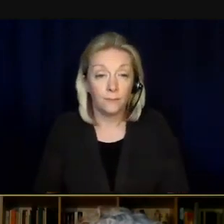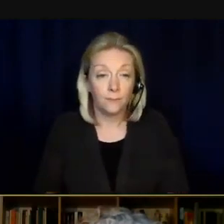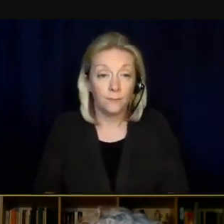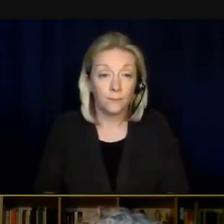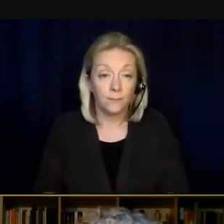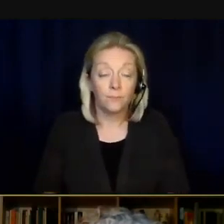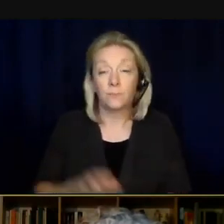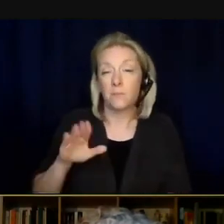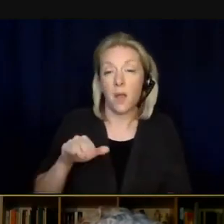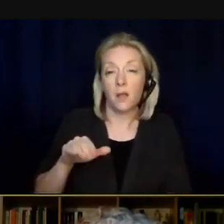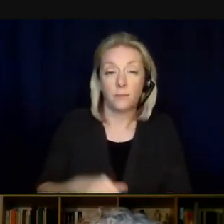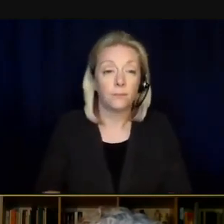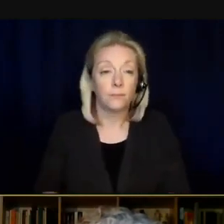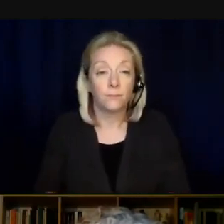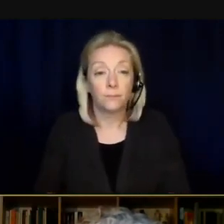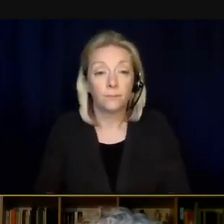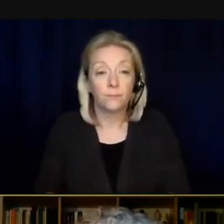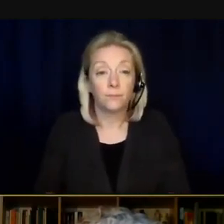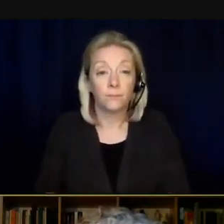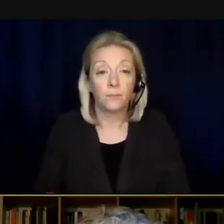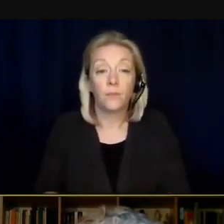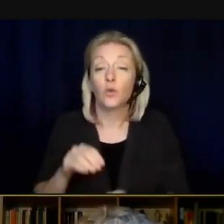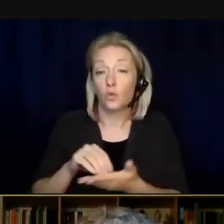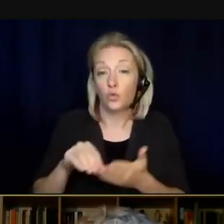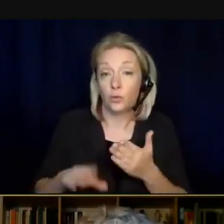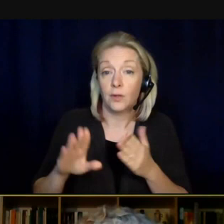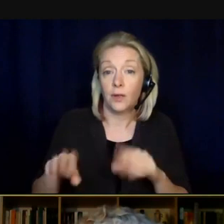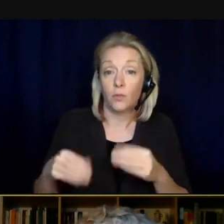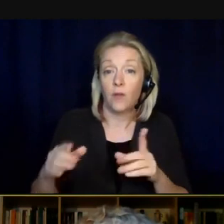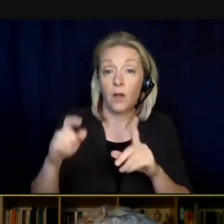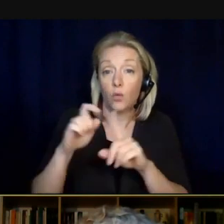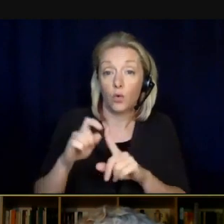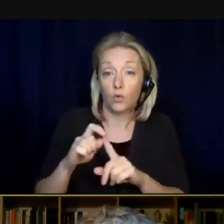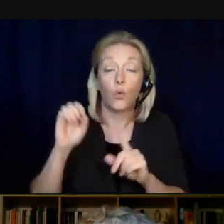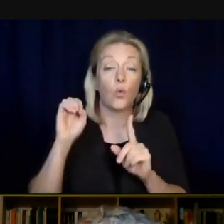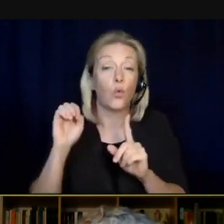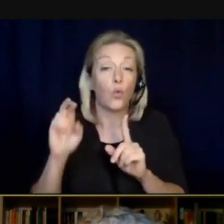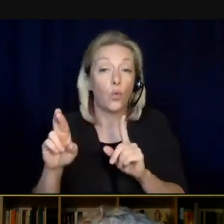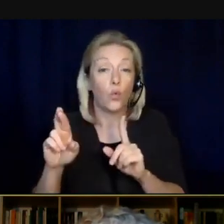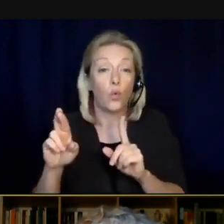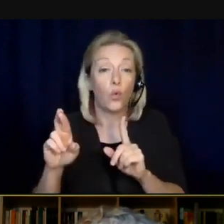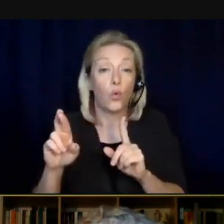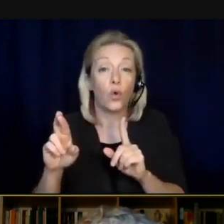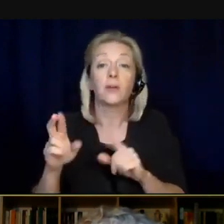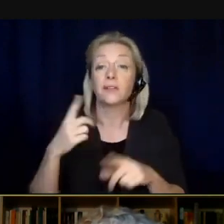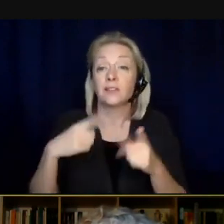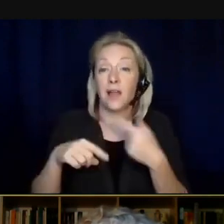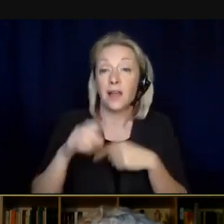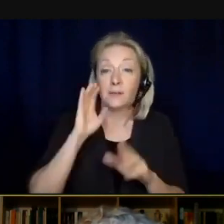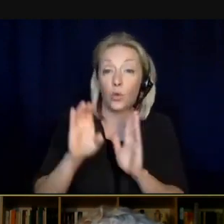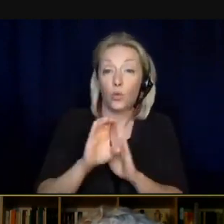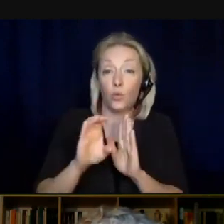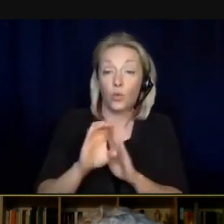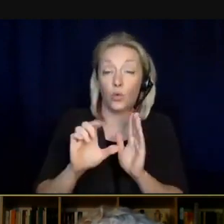So down the bottom, I can give the students the words, or I can give them sign clues at the